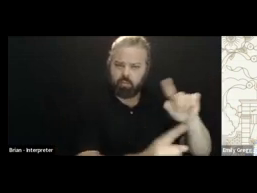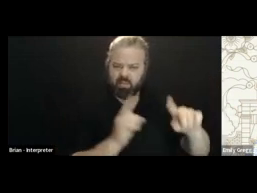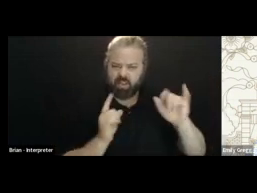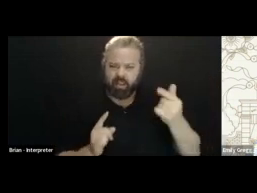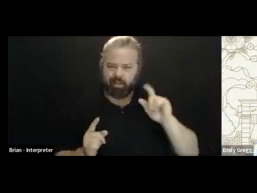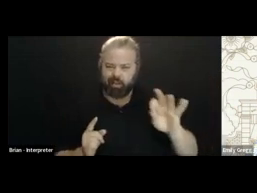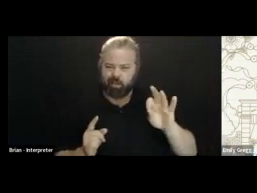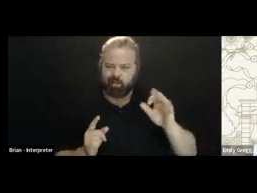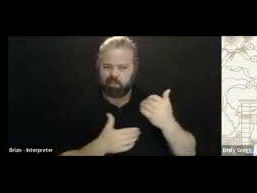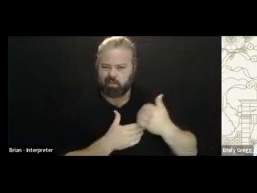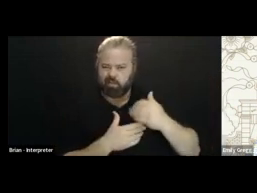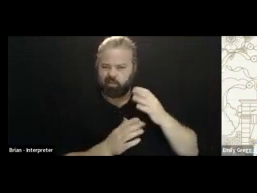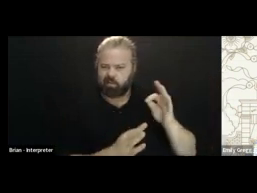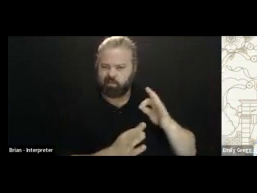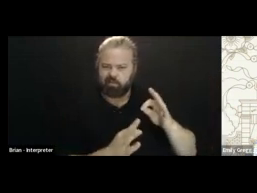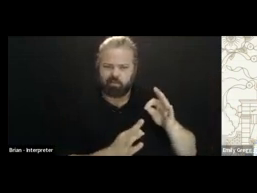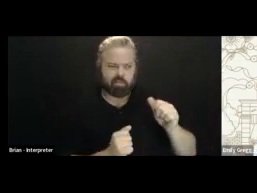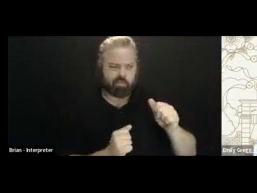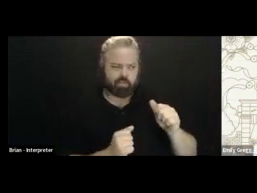that's embedded in that image.